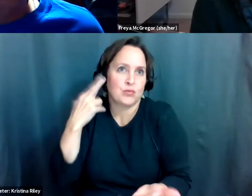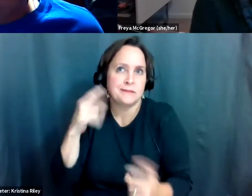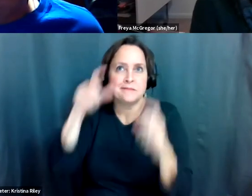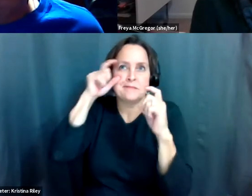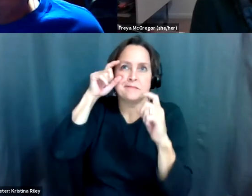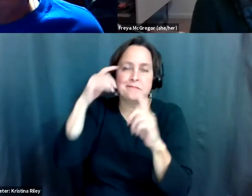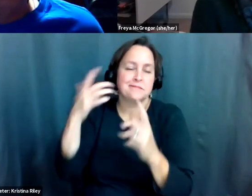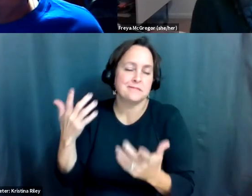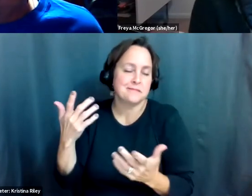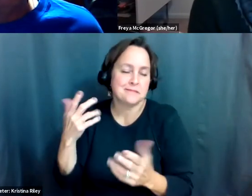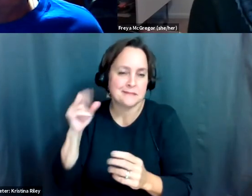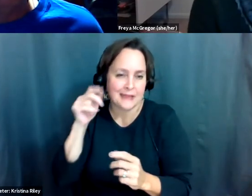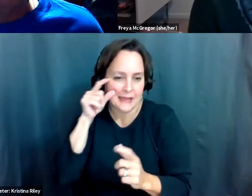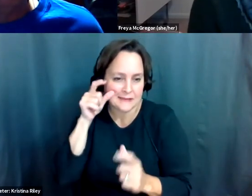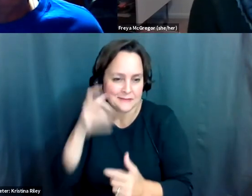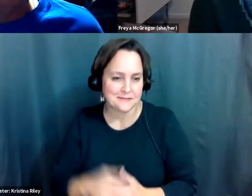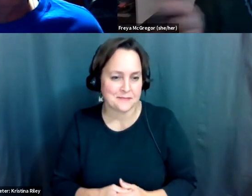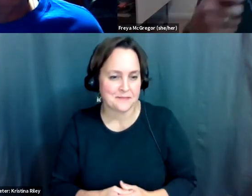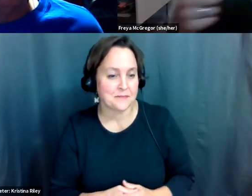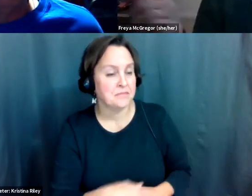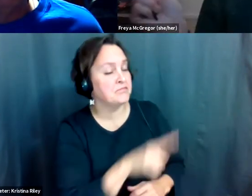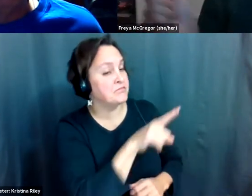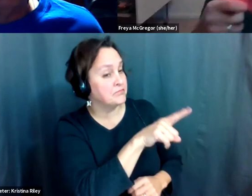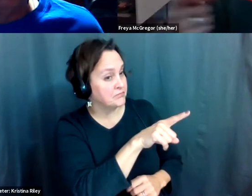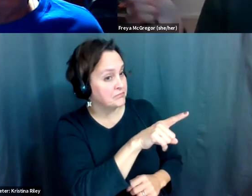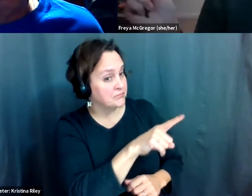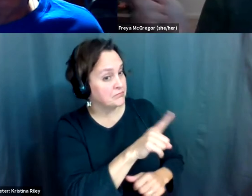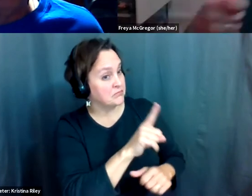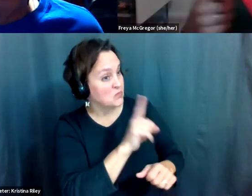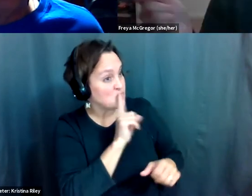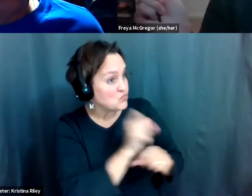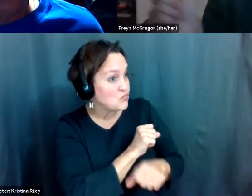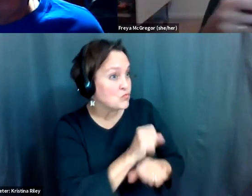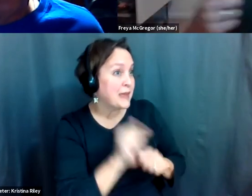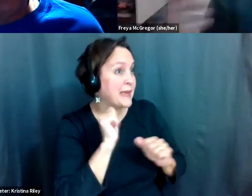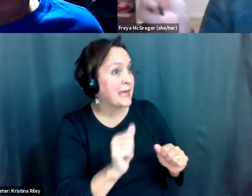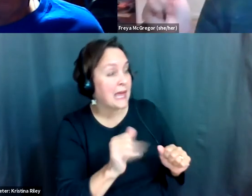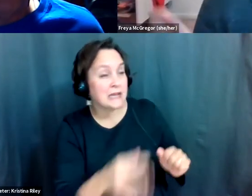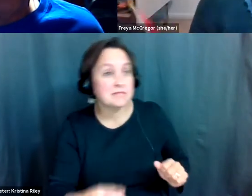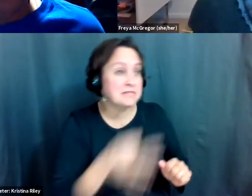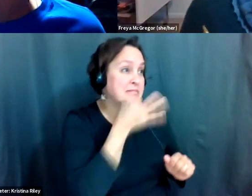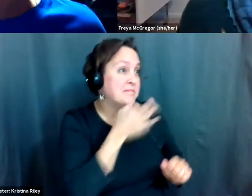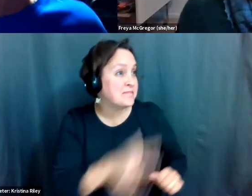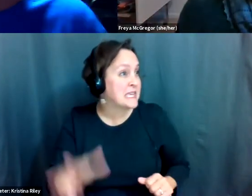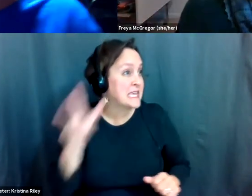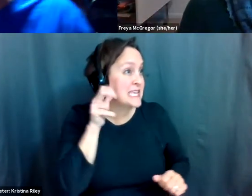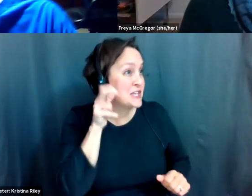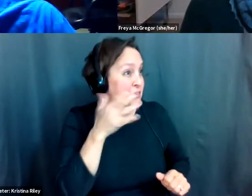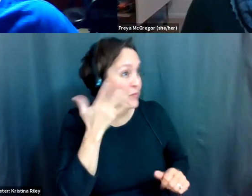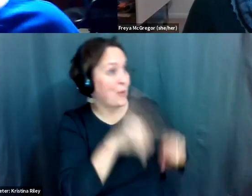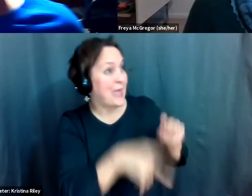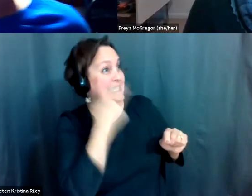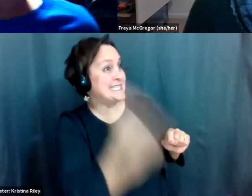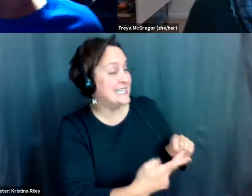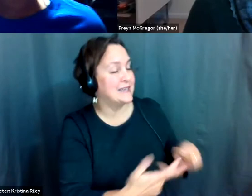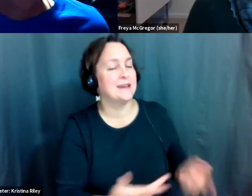Um, have you really got extra special hearing because you can't see the